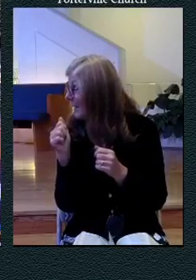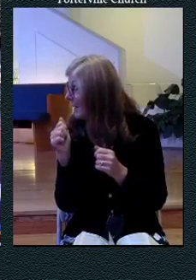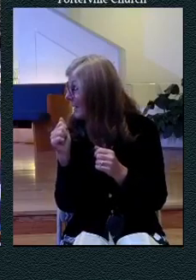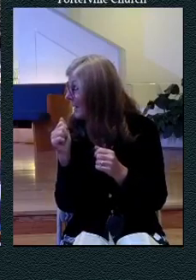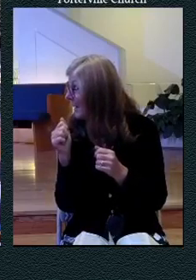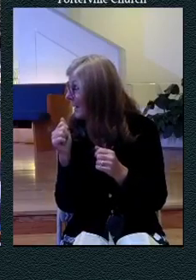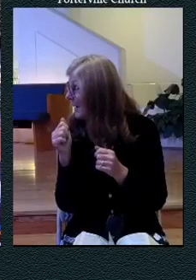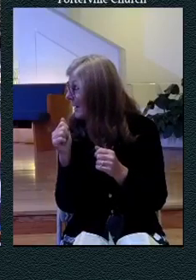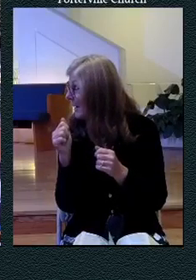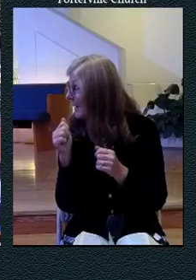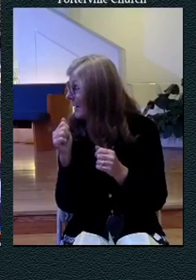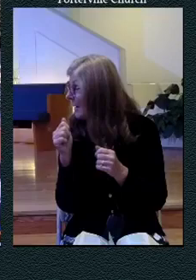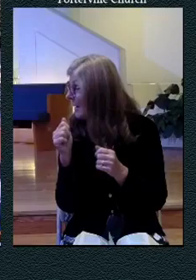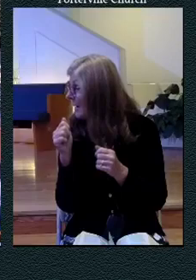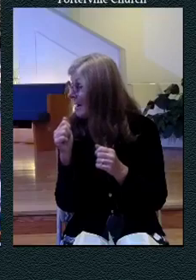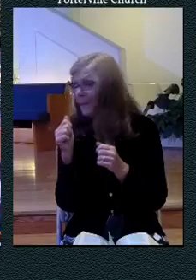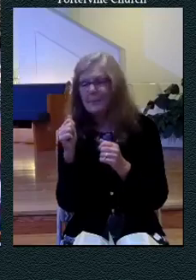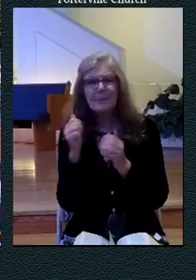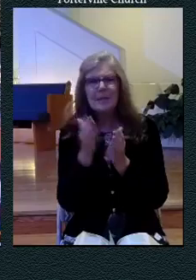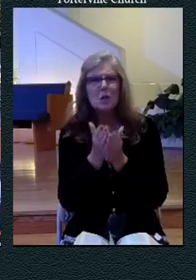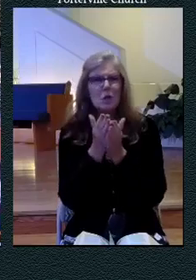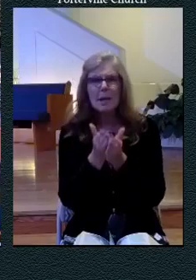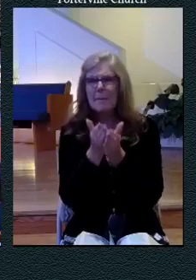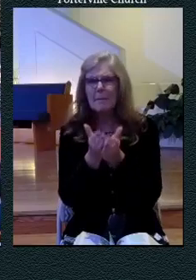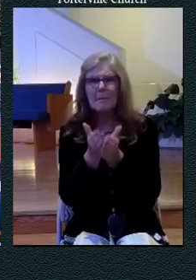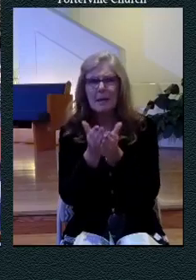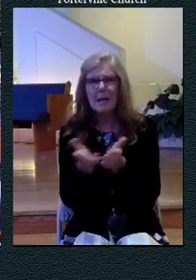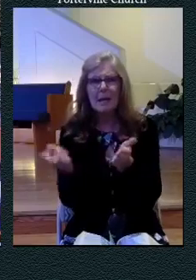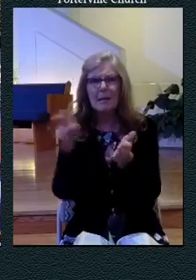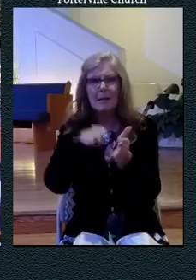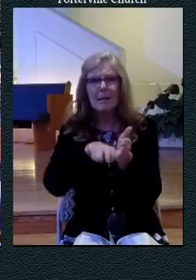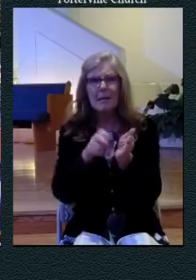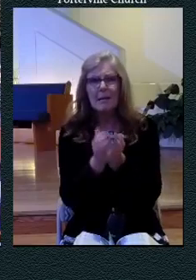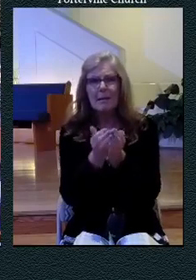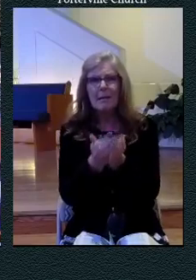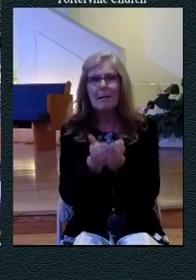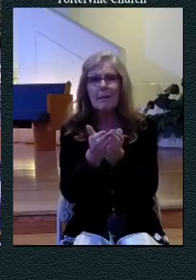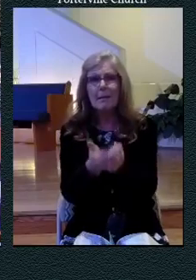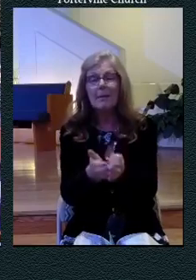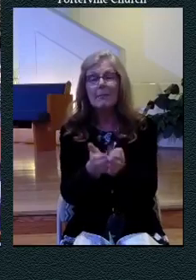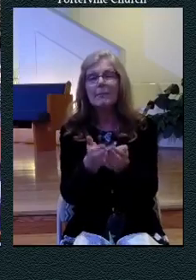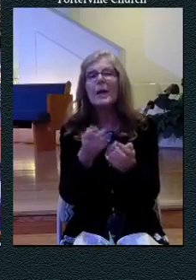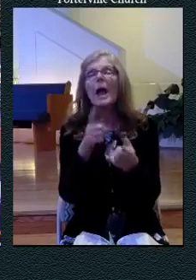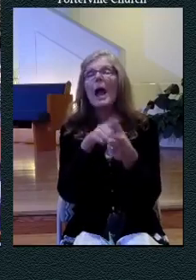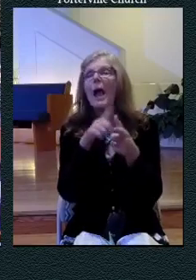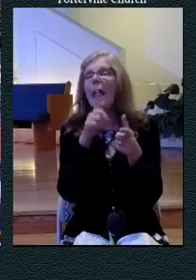But the ship ride didn't go well. So Bob caught a ride on a fish.